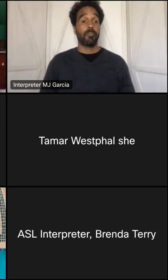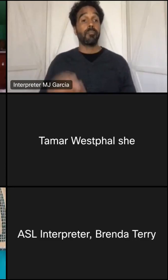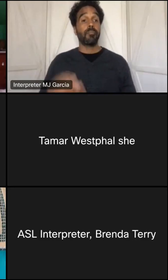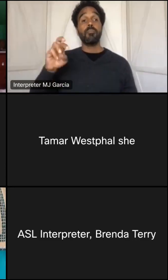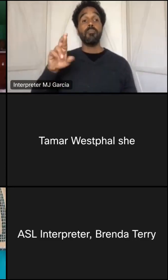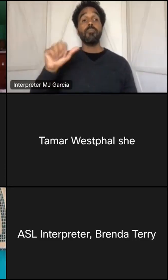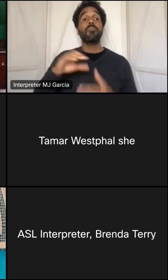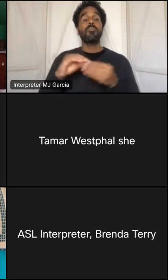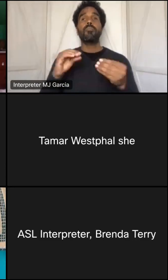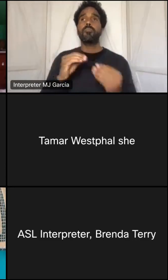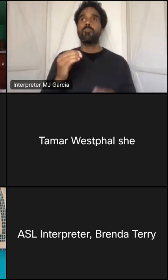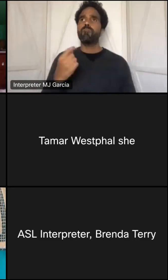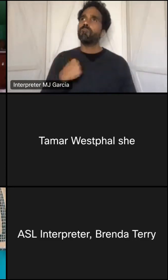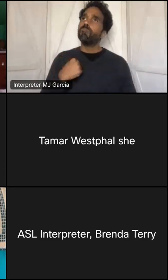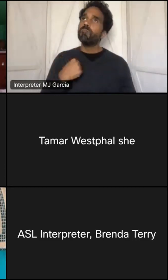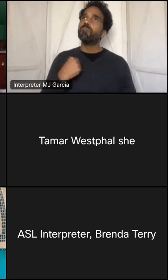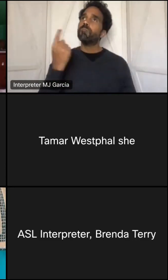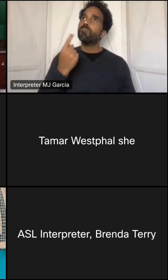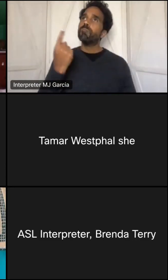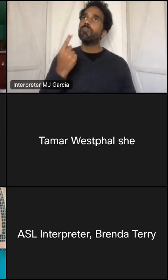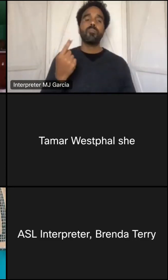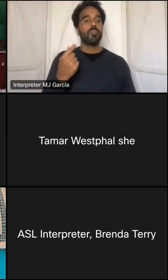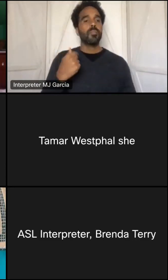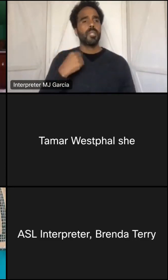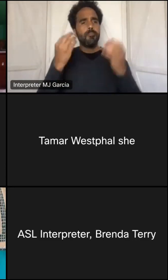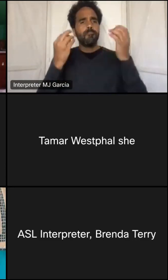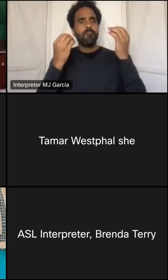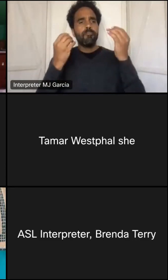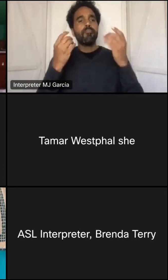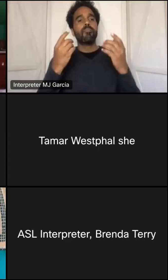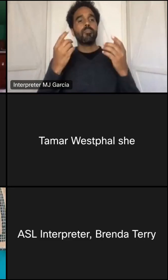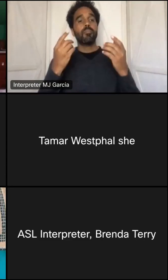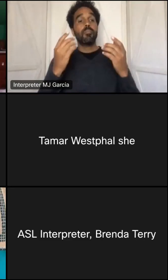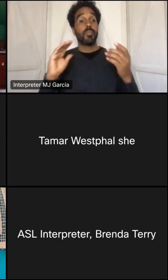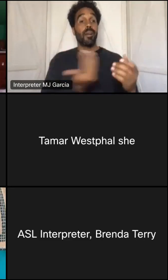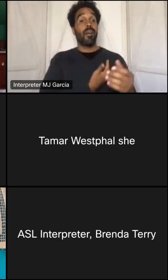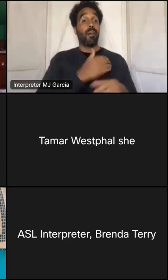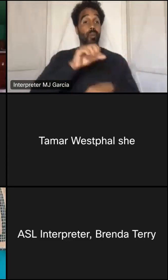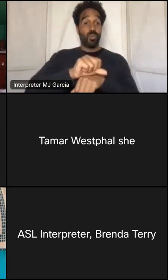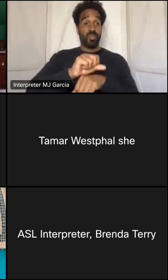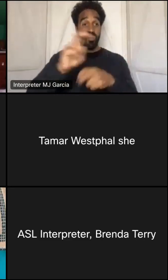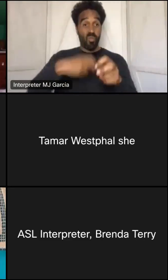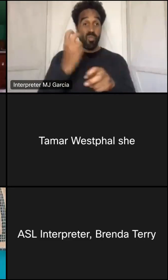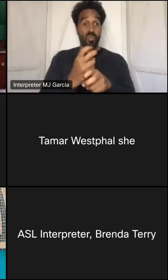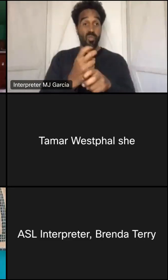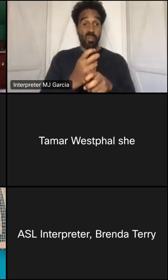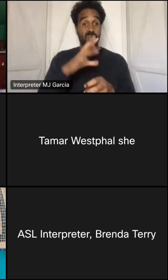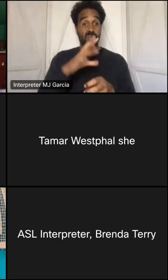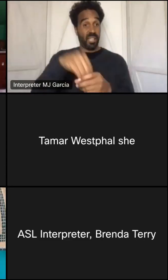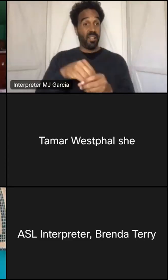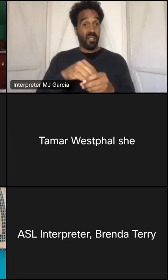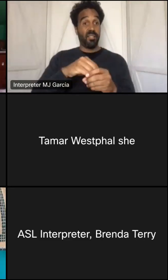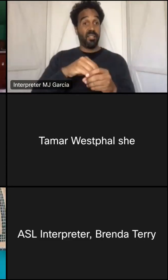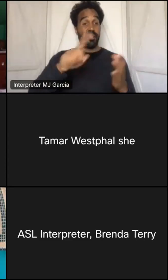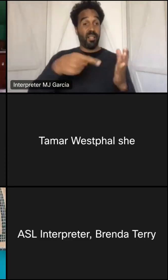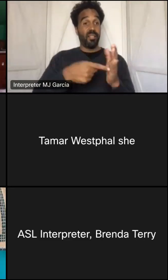My thoughts are, I was thinking that this work is hard. Being in this field for